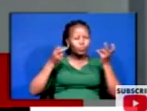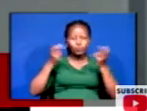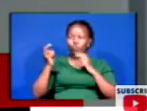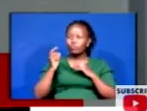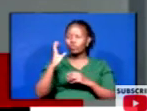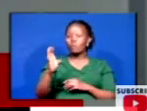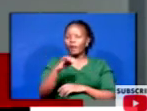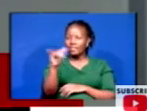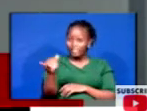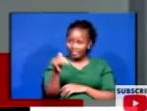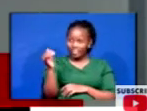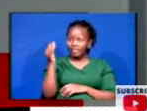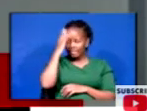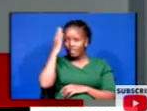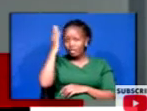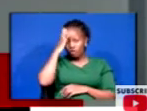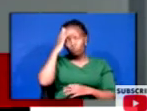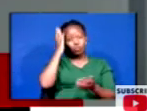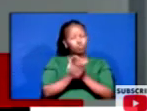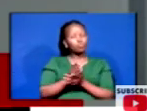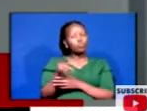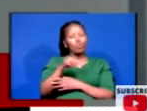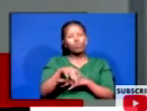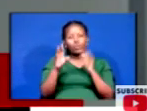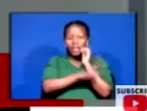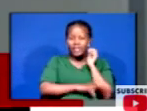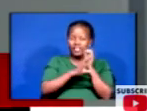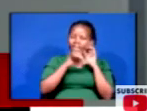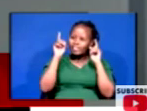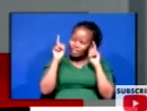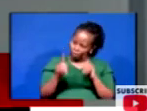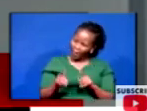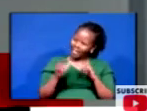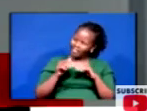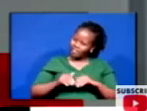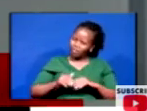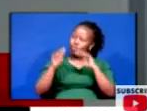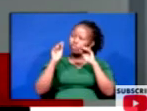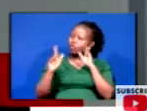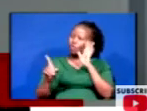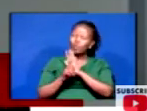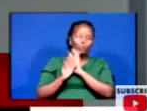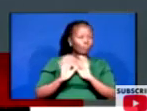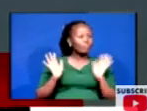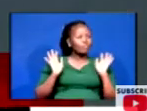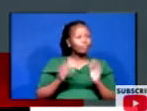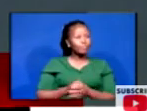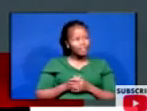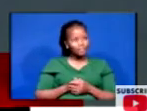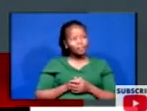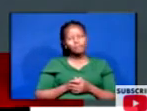indeed we are a law-governed country. So those are my initial remarks. Those are your initial remarks. Let me ask you, Wakile, before Swaka comes